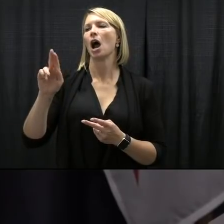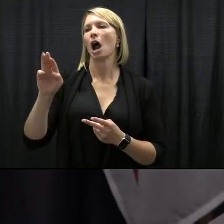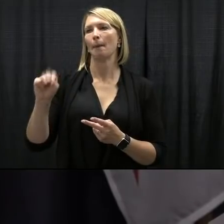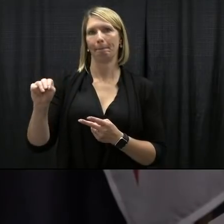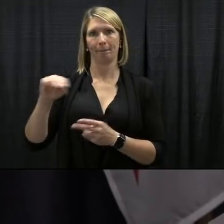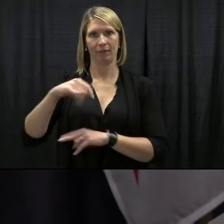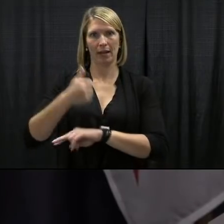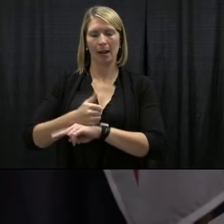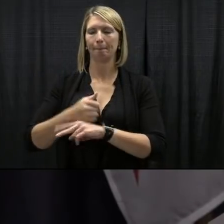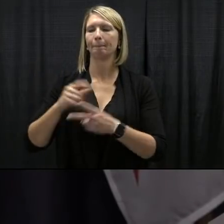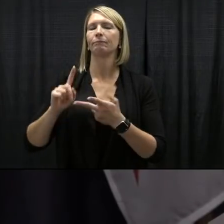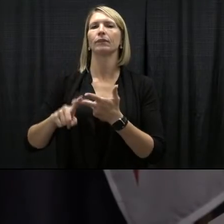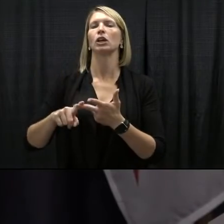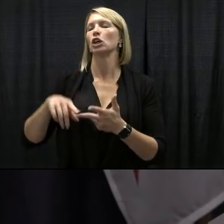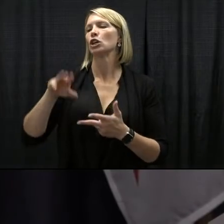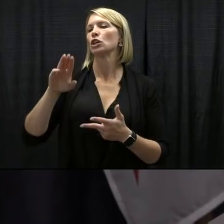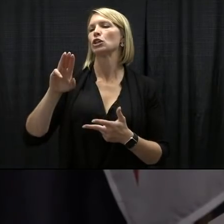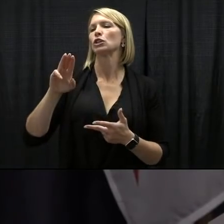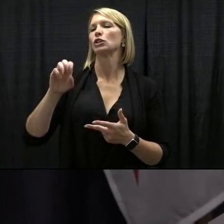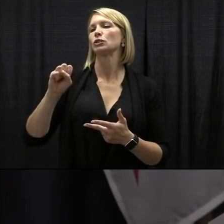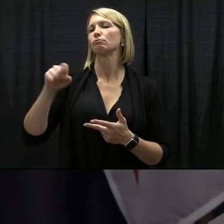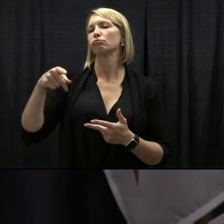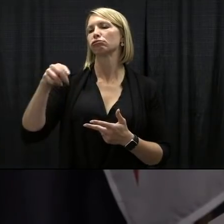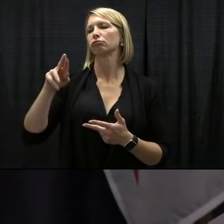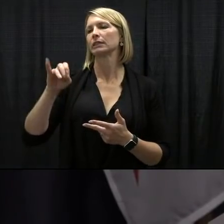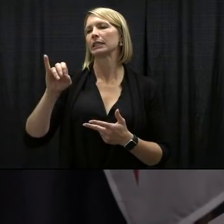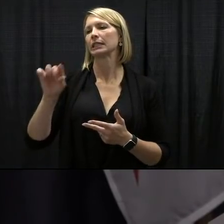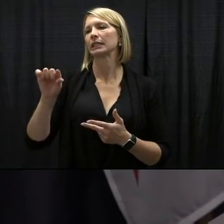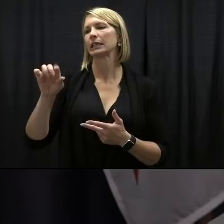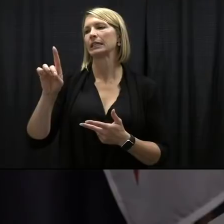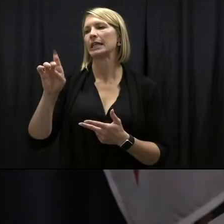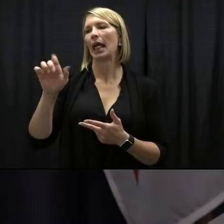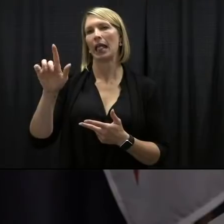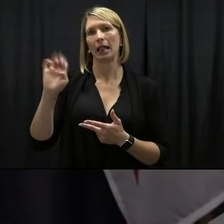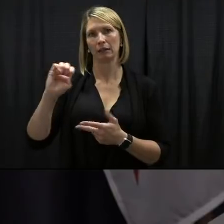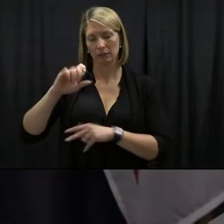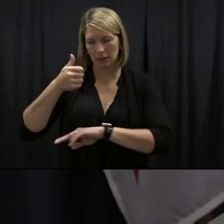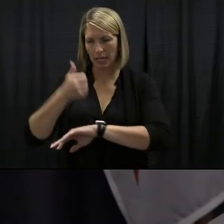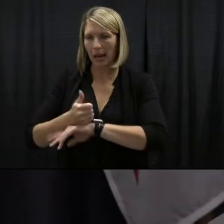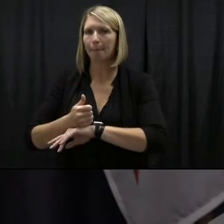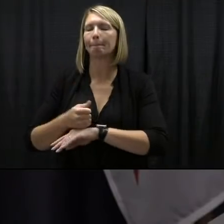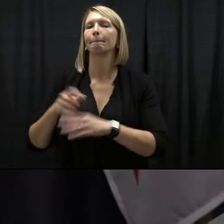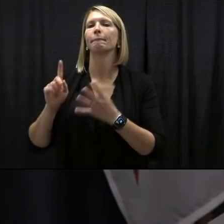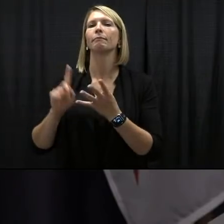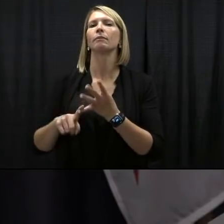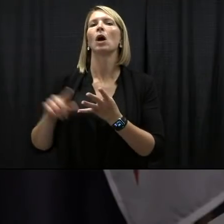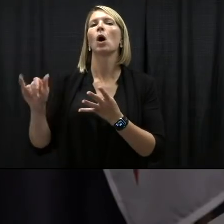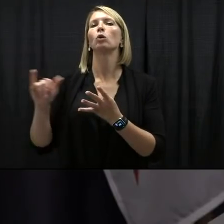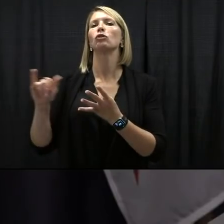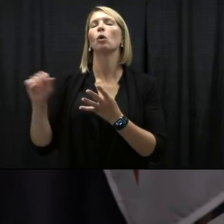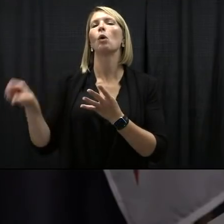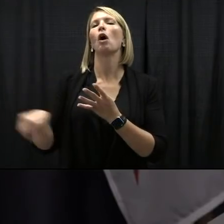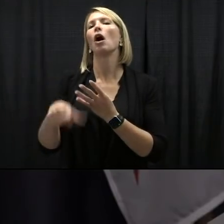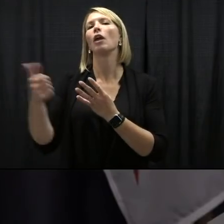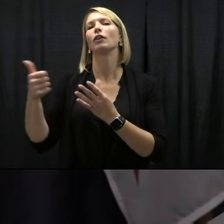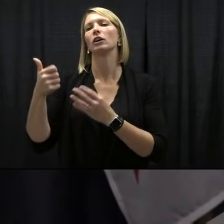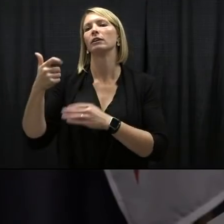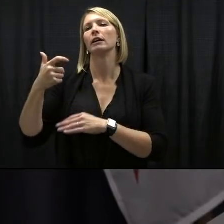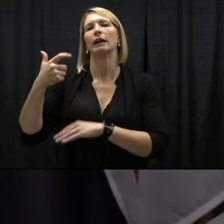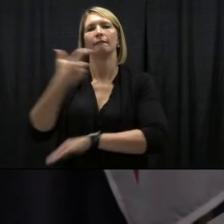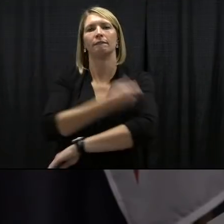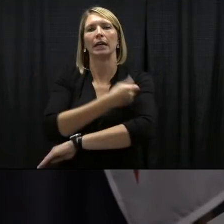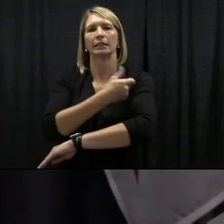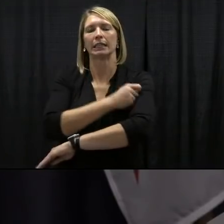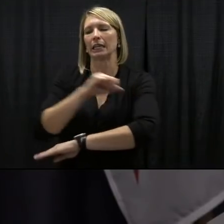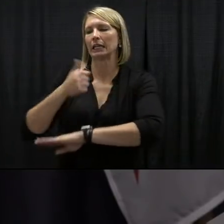there is further effort planned this week by Central Health to deal with those communities specifically where there is